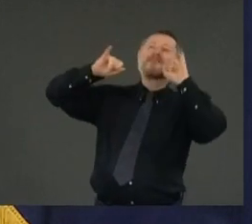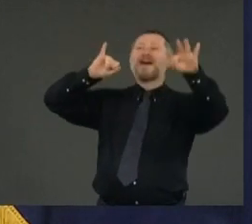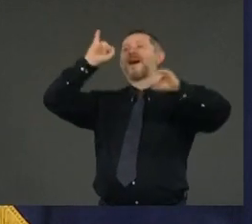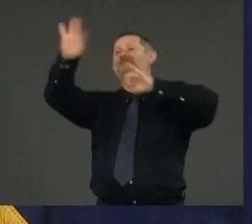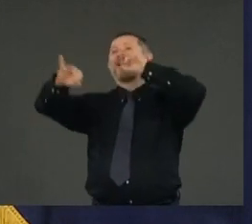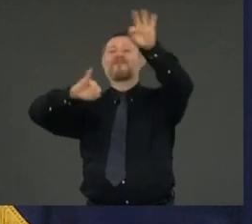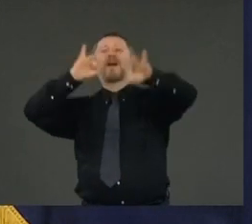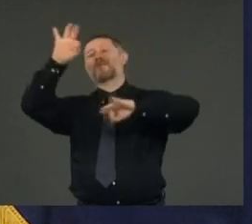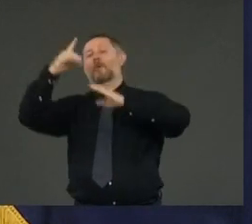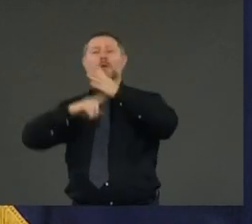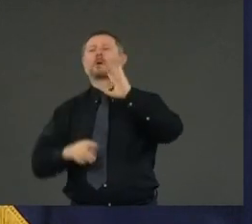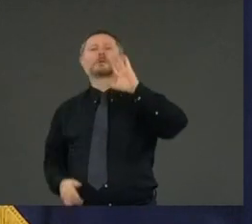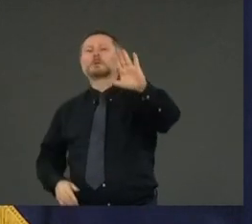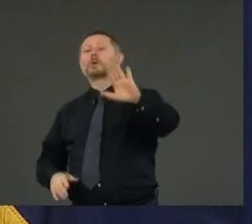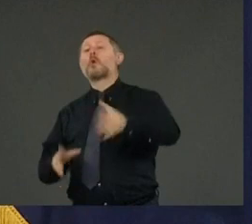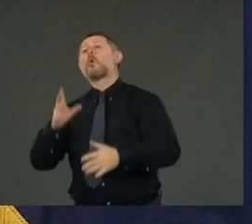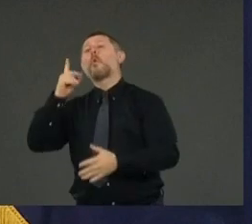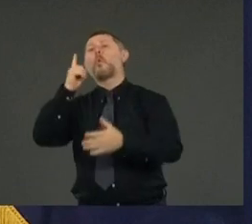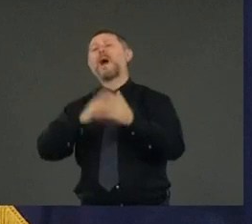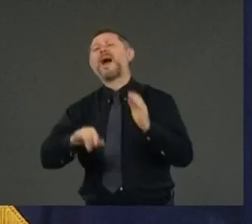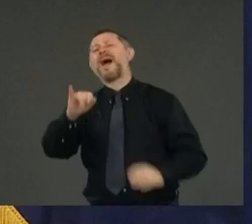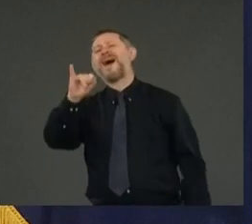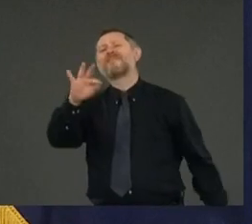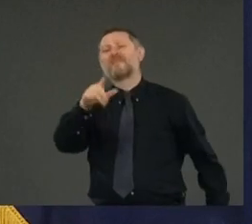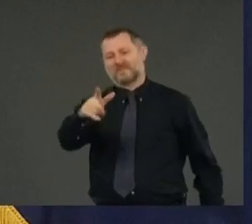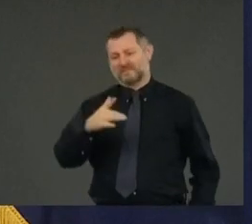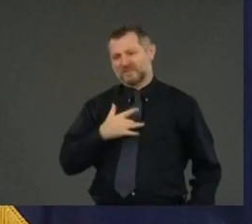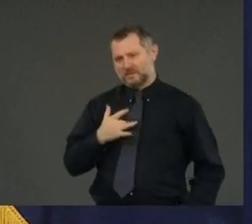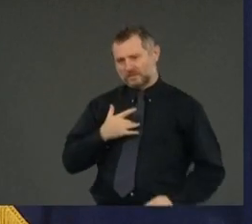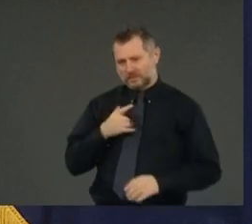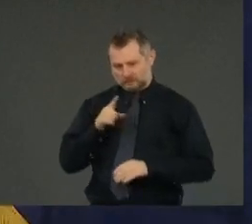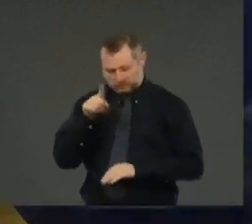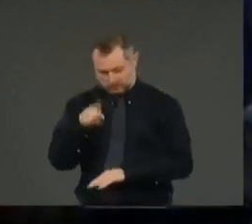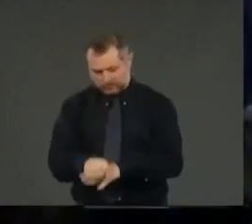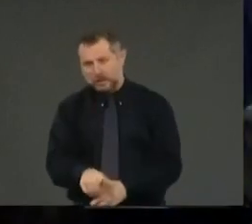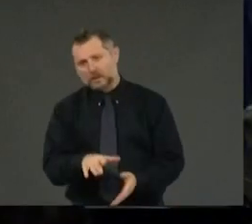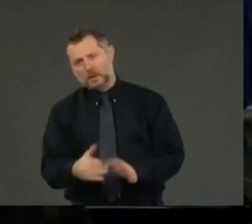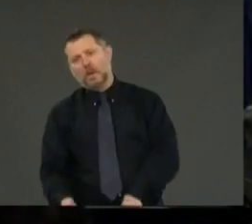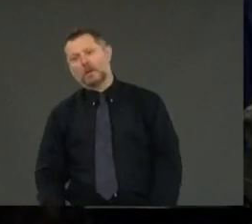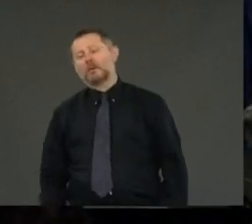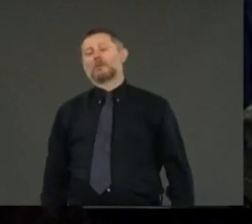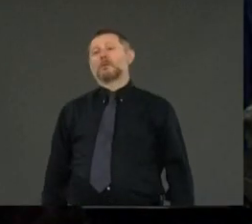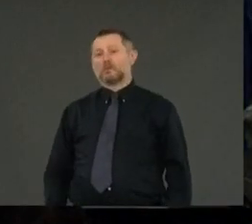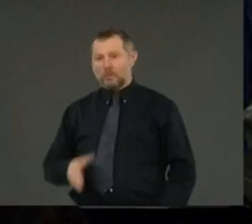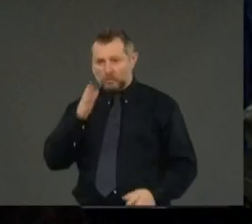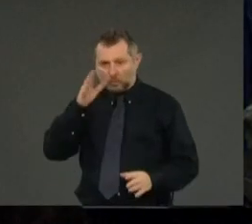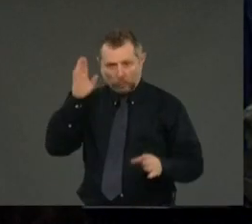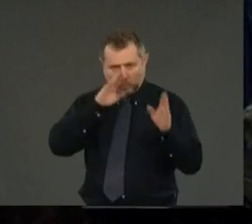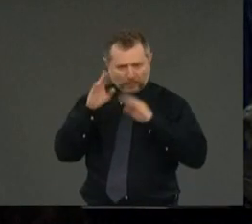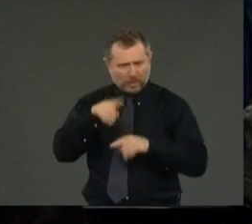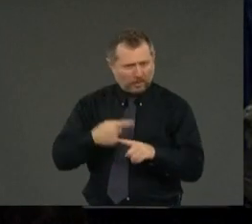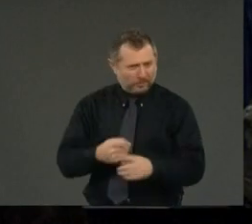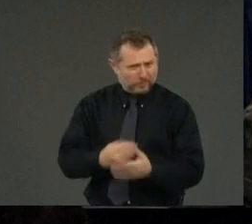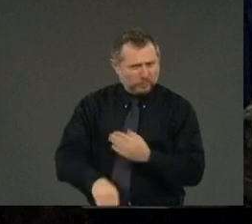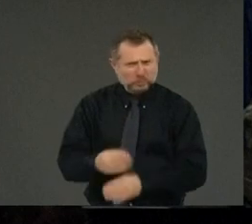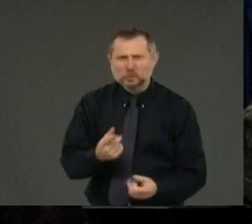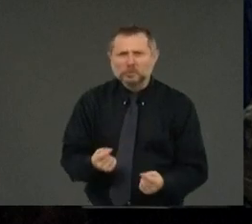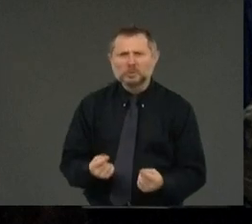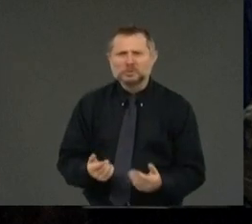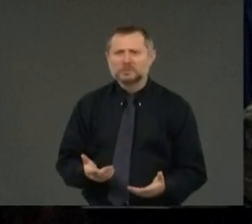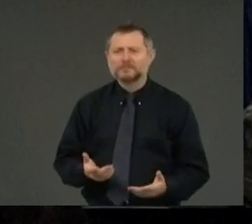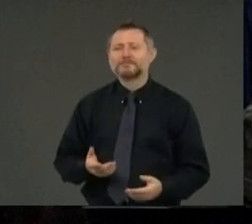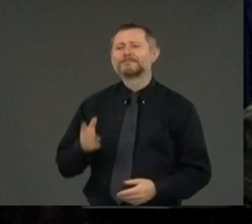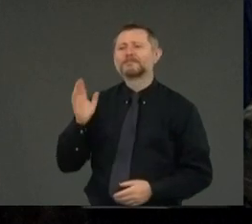if I drop dead tomorrow, I'm not even there, then I don't have to worry about anything. Governor, you're approaching your